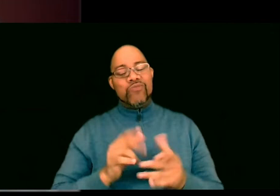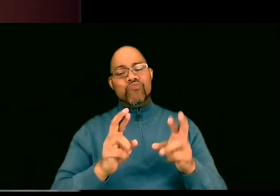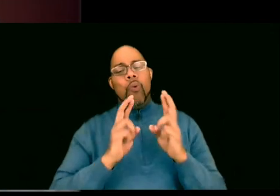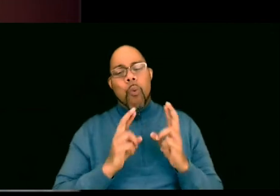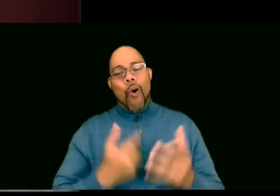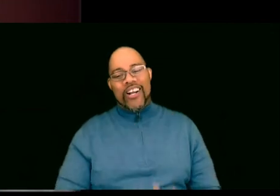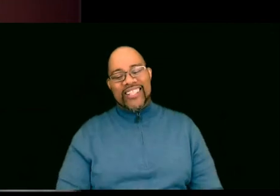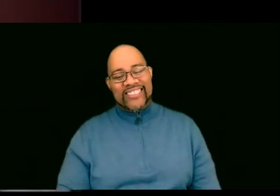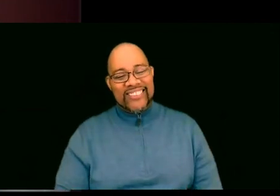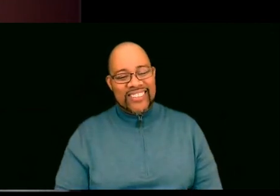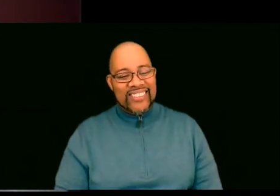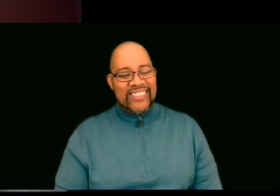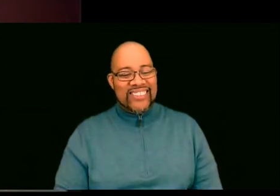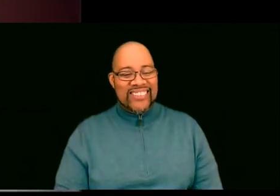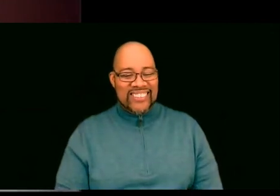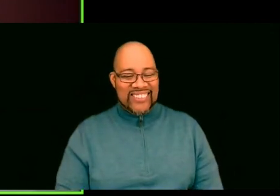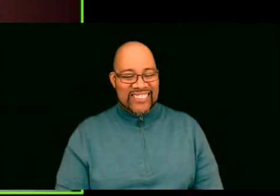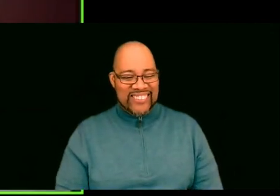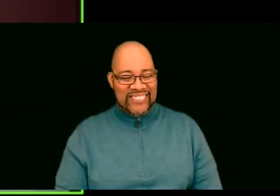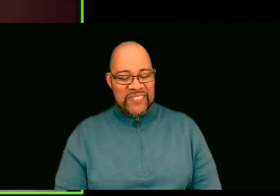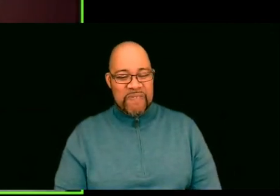That's pretty rewarding.